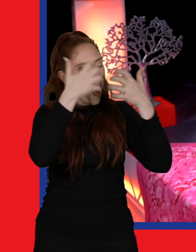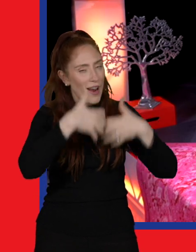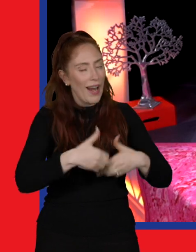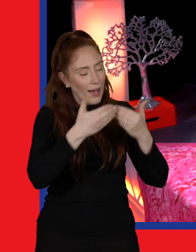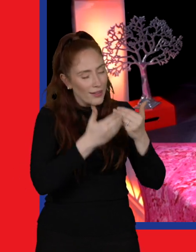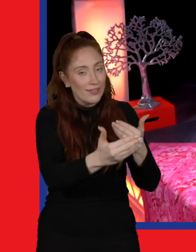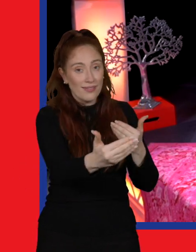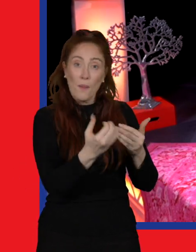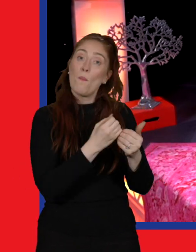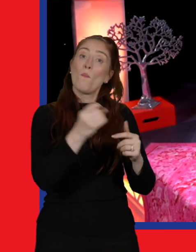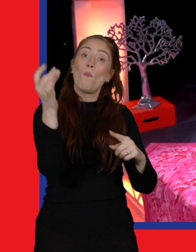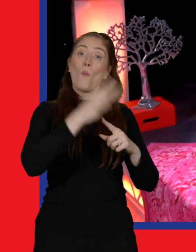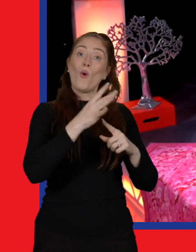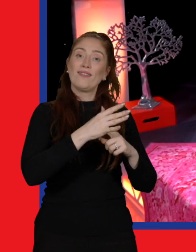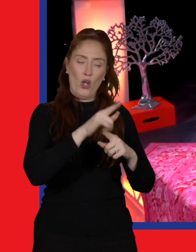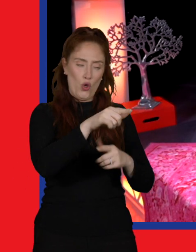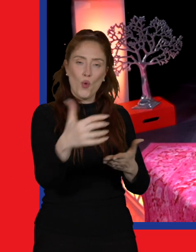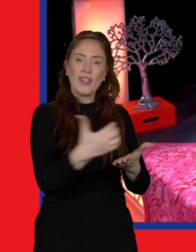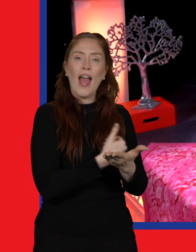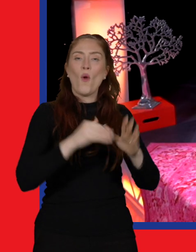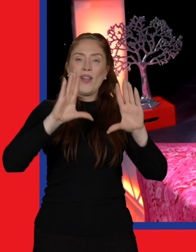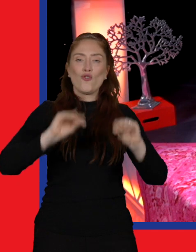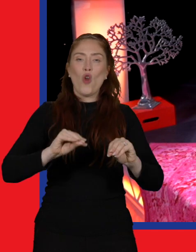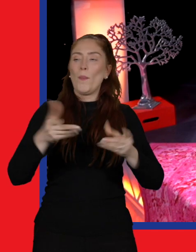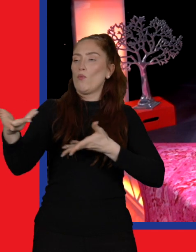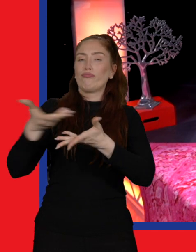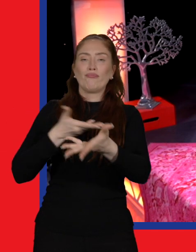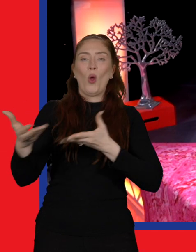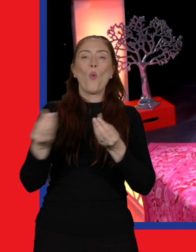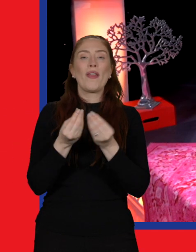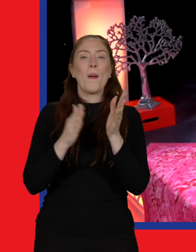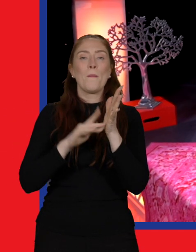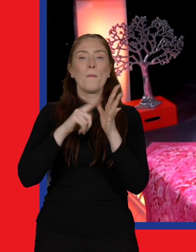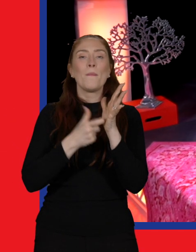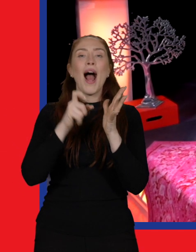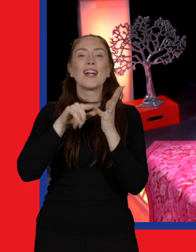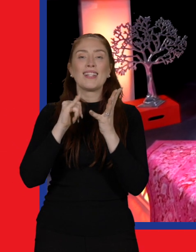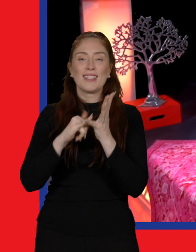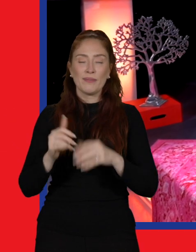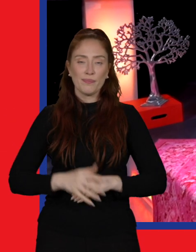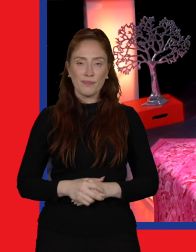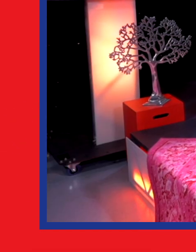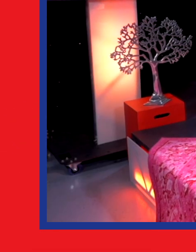Don't worry, we'll get it sorted out. The main thing is you are safe and we have stopped Marcus from contacting you.